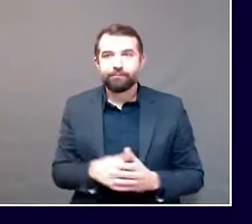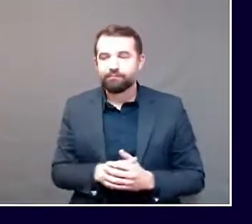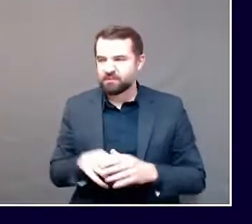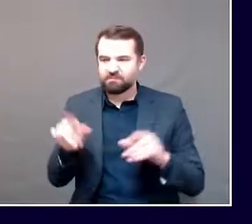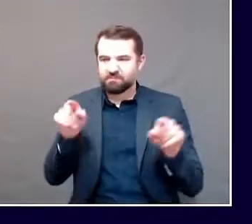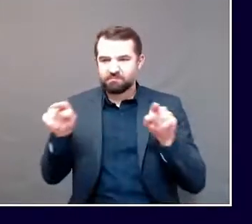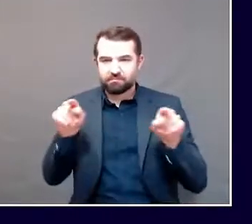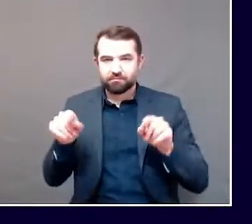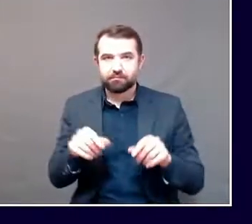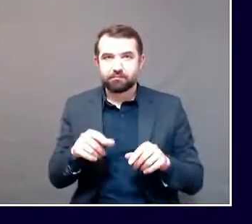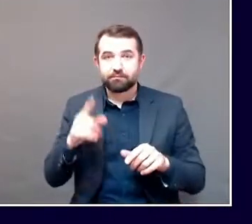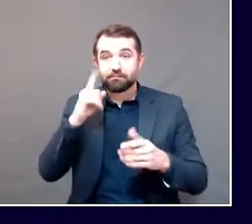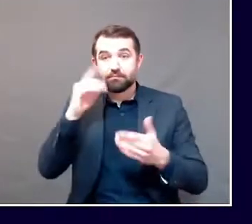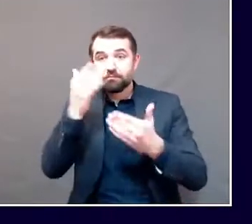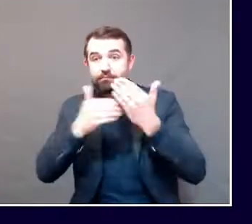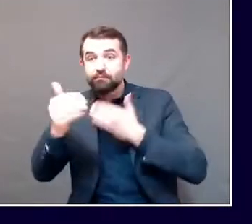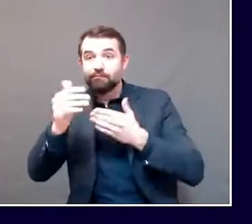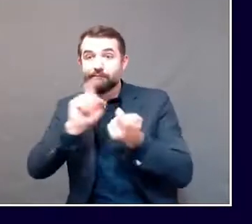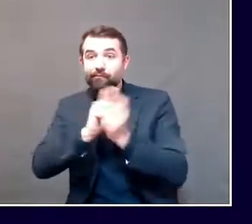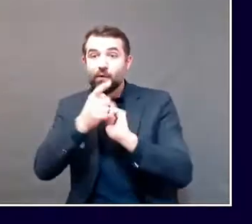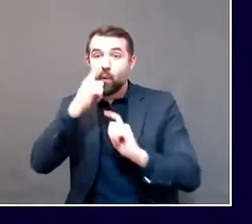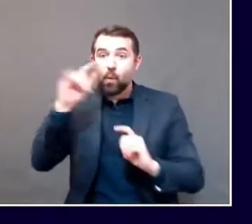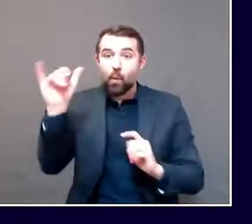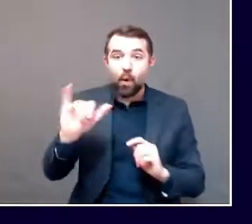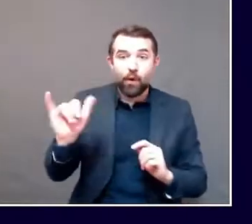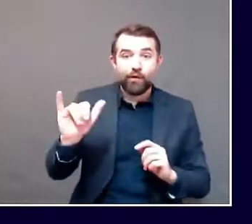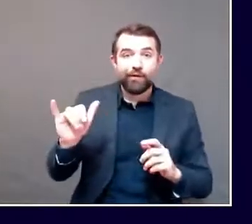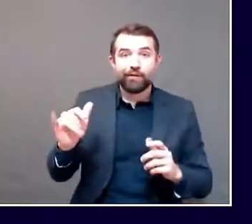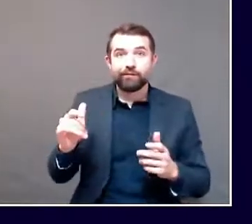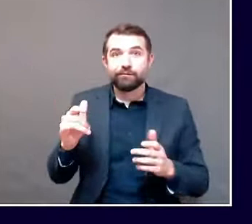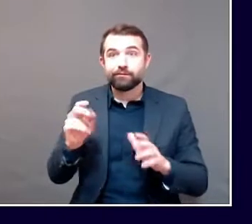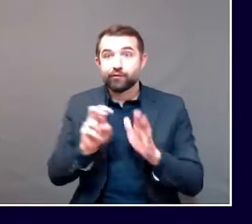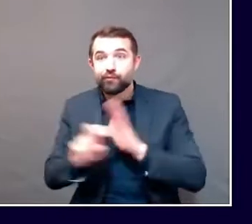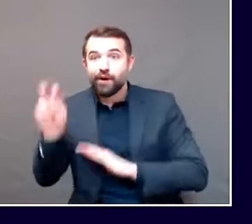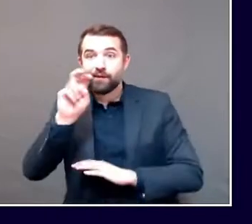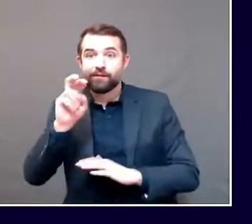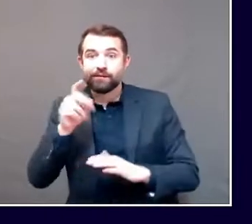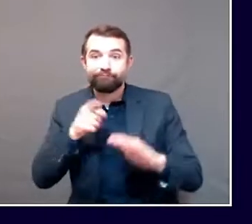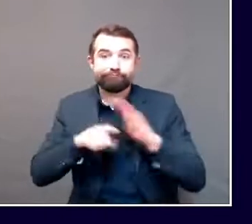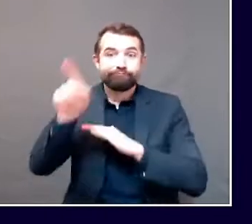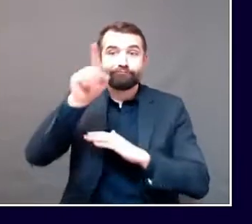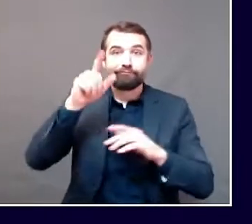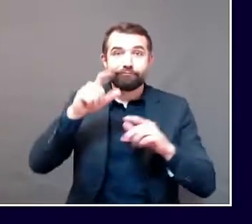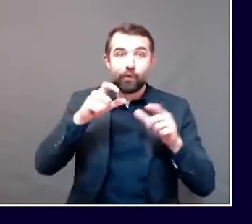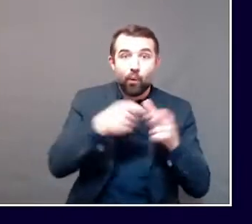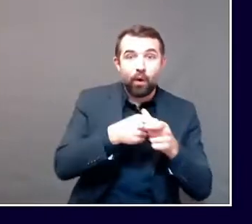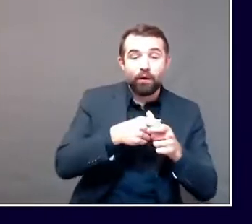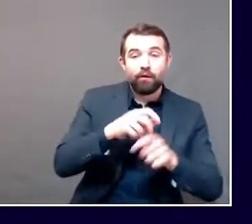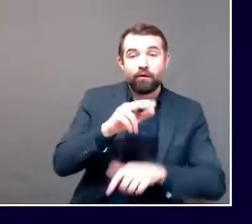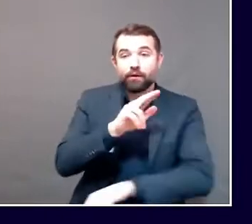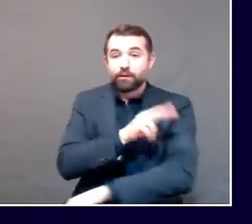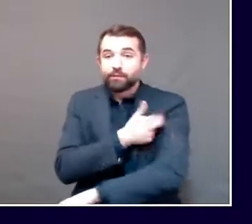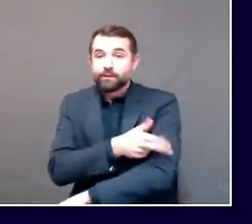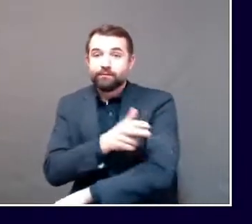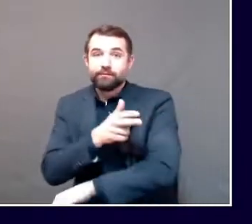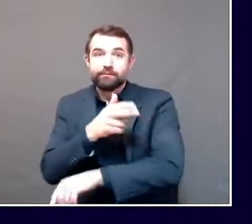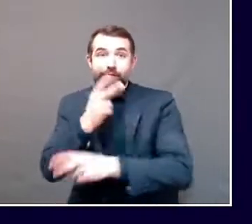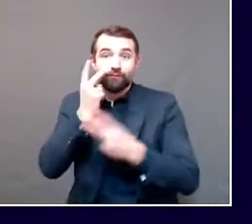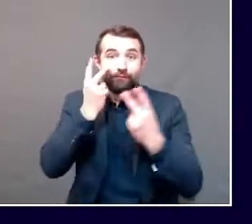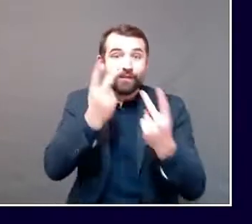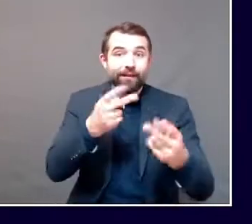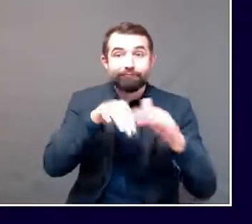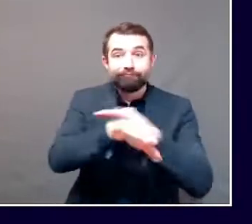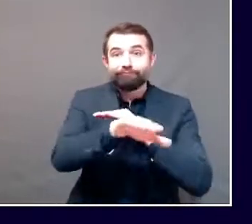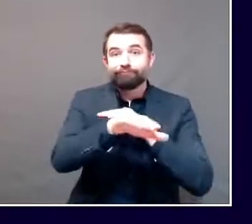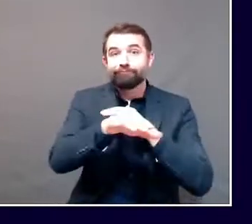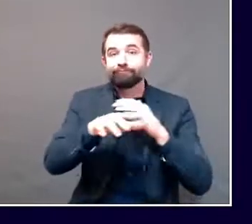Jessica's case, to the travel and quarantine policy. Same question here about whether there may be loosenings of the visitation.